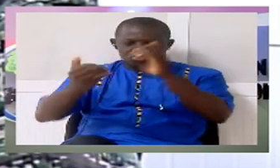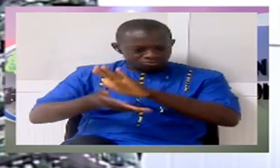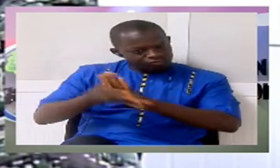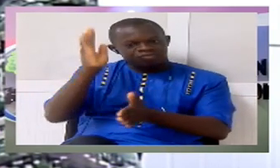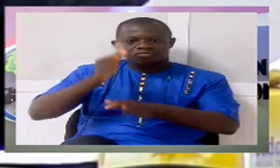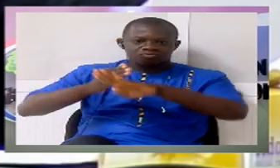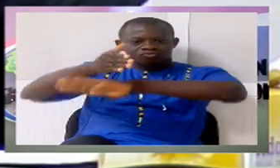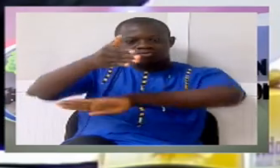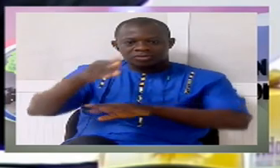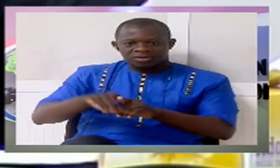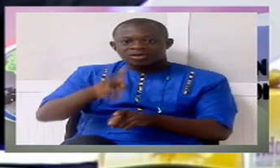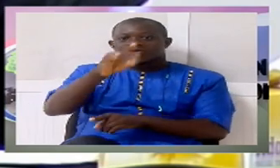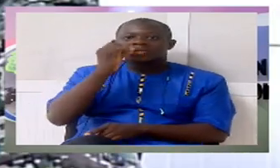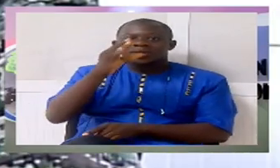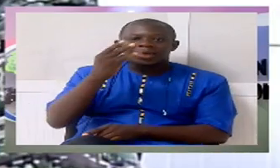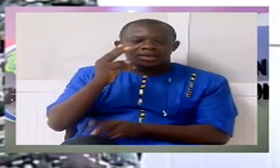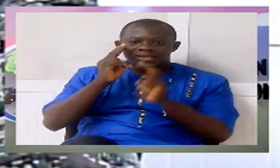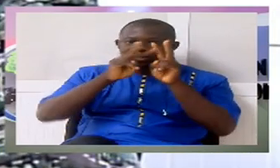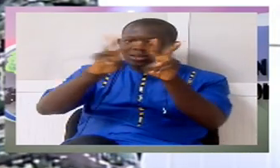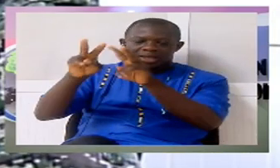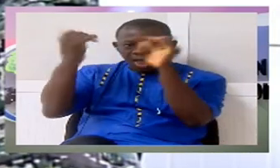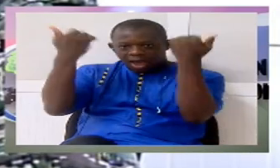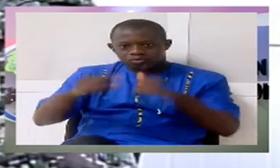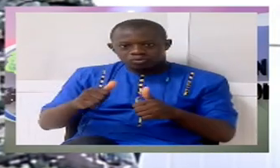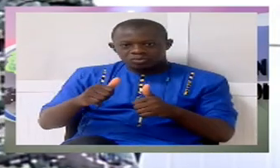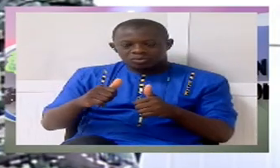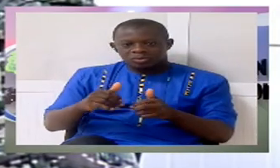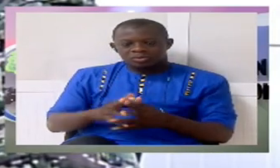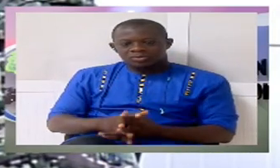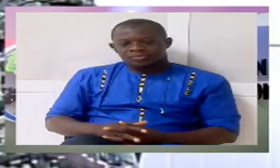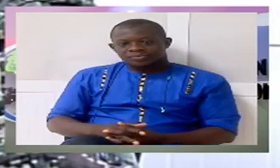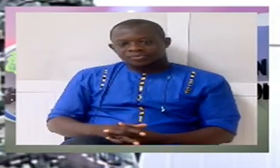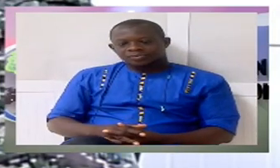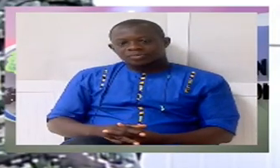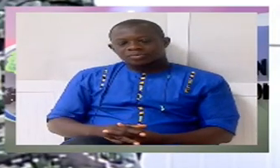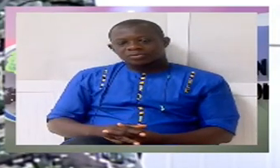continue. Have you seen that happen? Yow mus nga gis lolu xew.